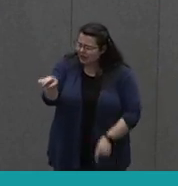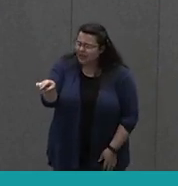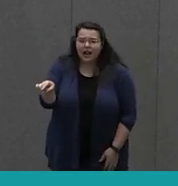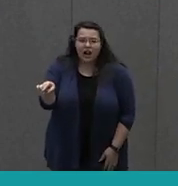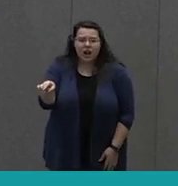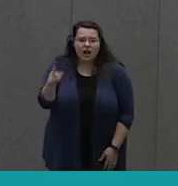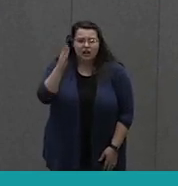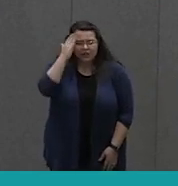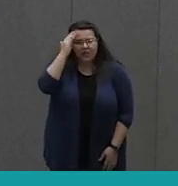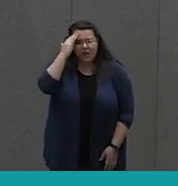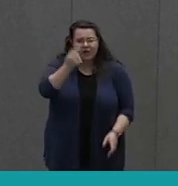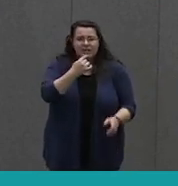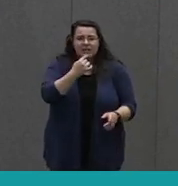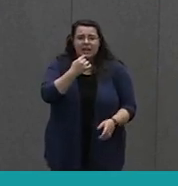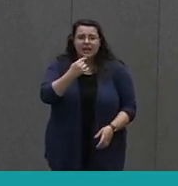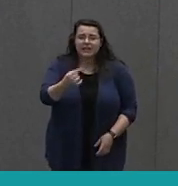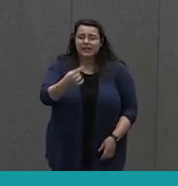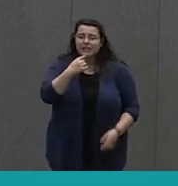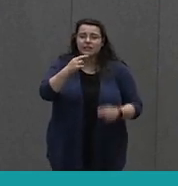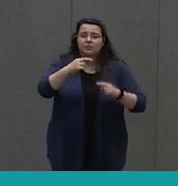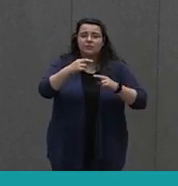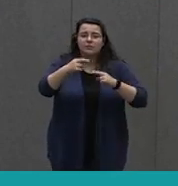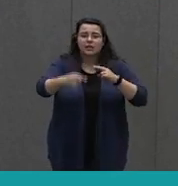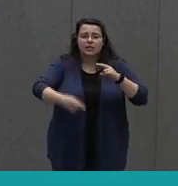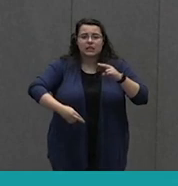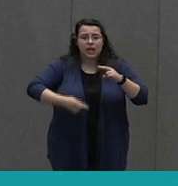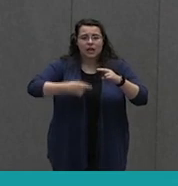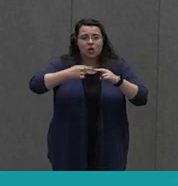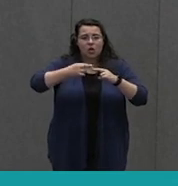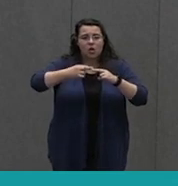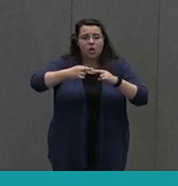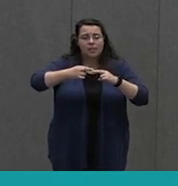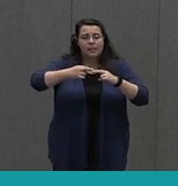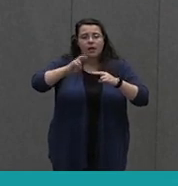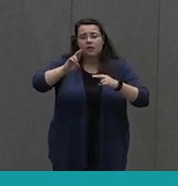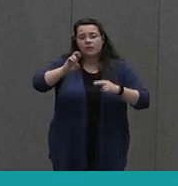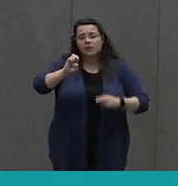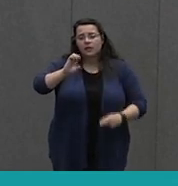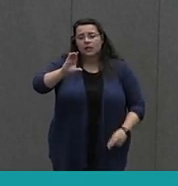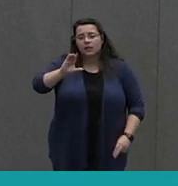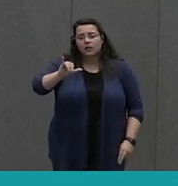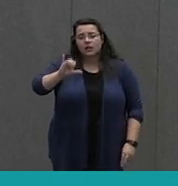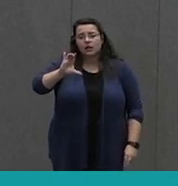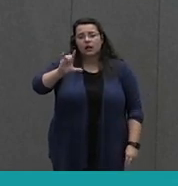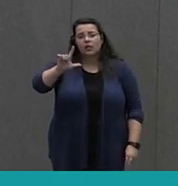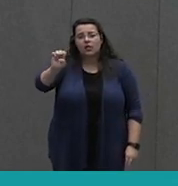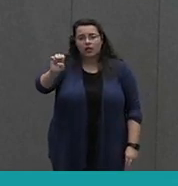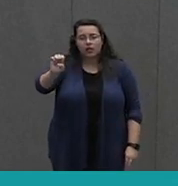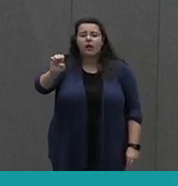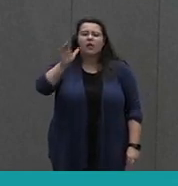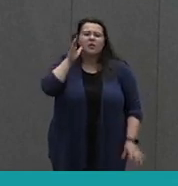P for puppy poo. Puppy poo. Paz, did you see that?